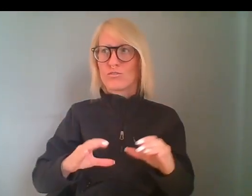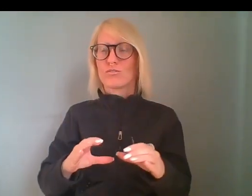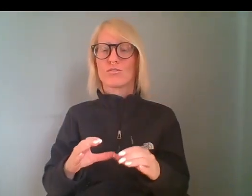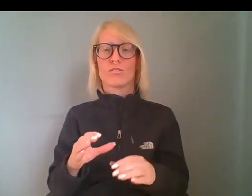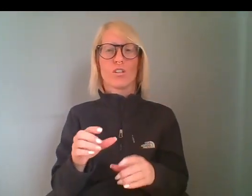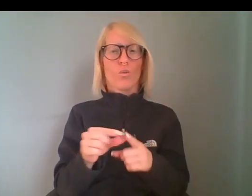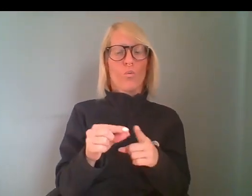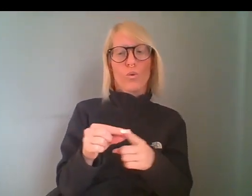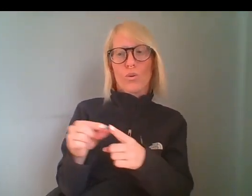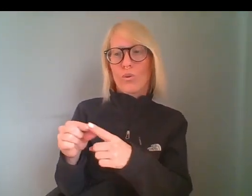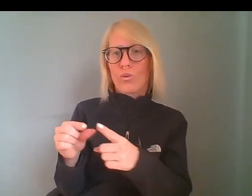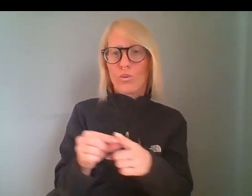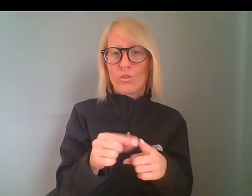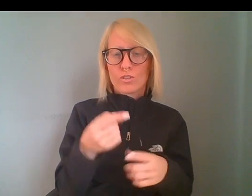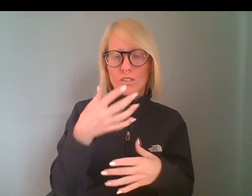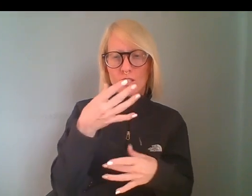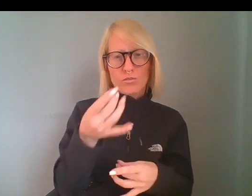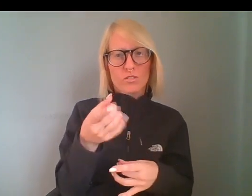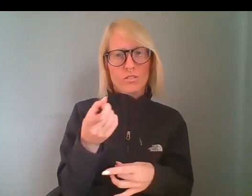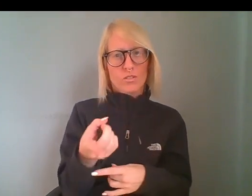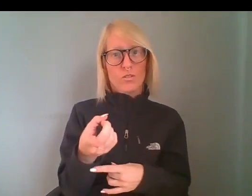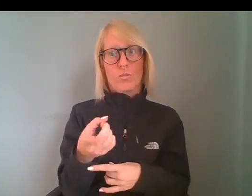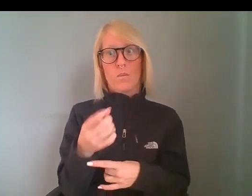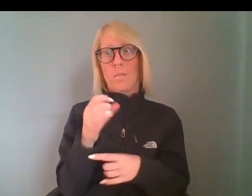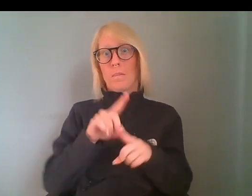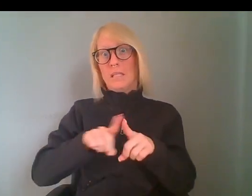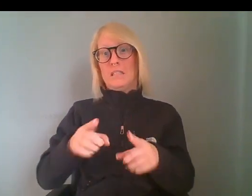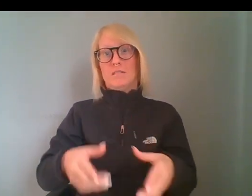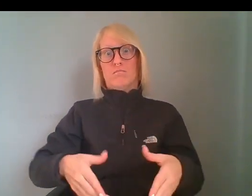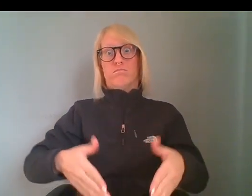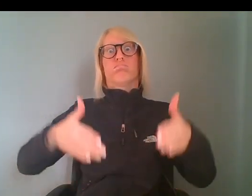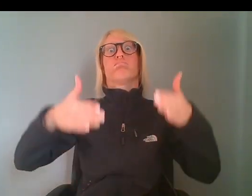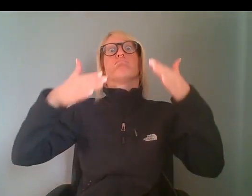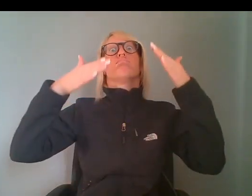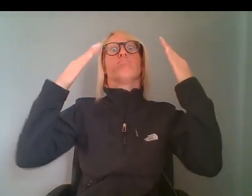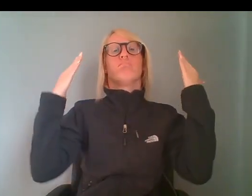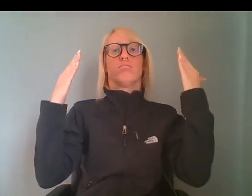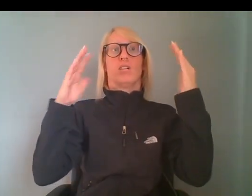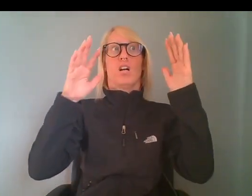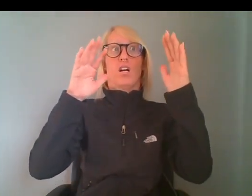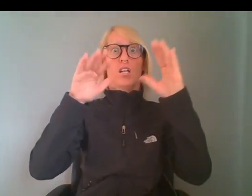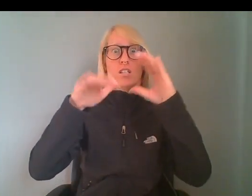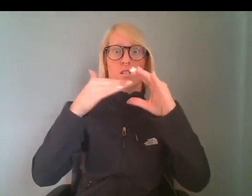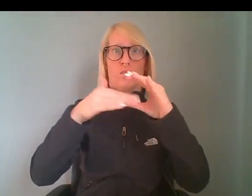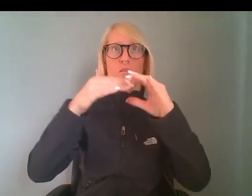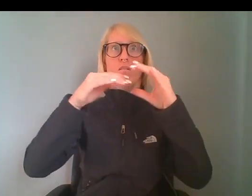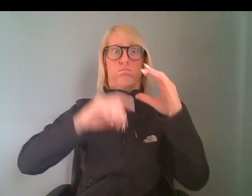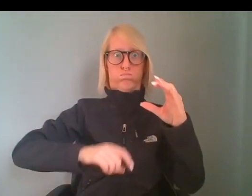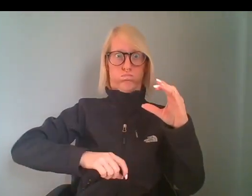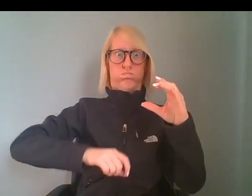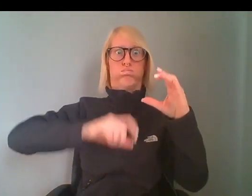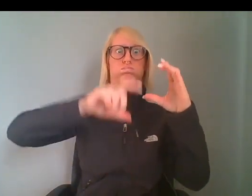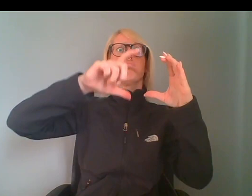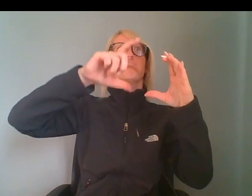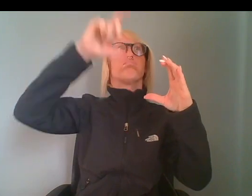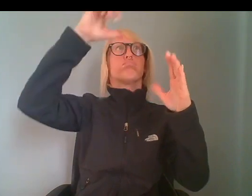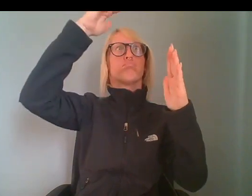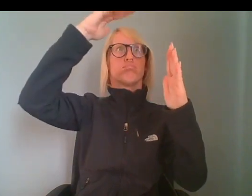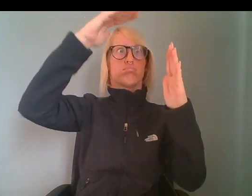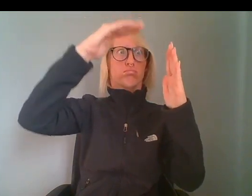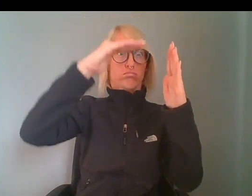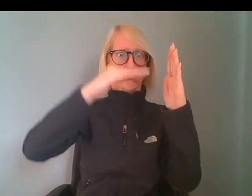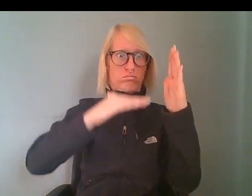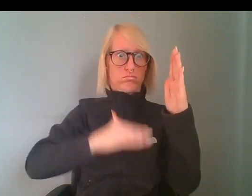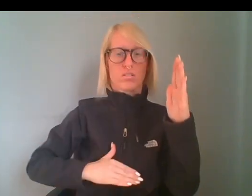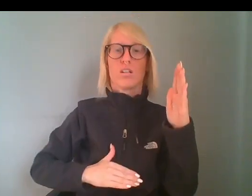alerts on. And if it gets to be overwhelming, you're just getting bombarded with emails you'll see these options here, and this will be in your email, that